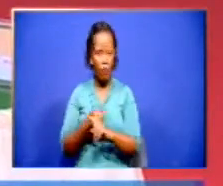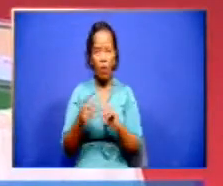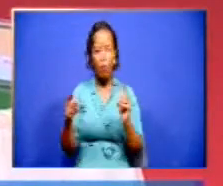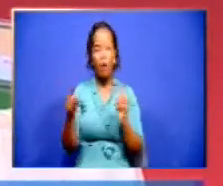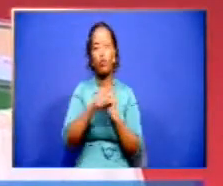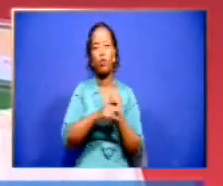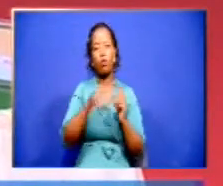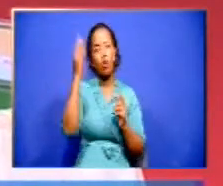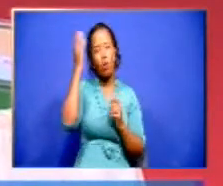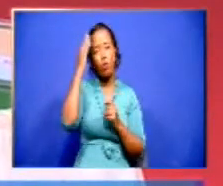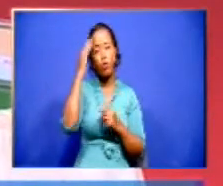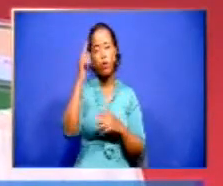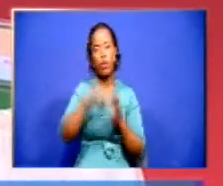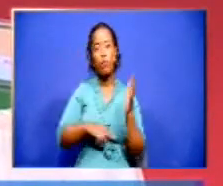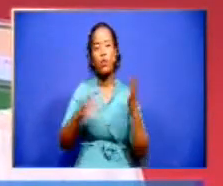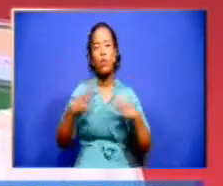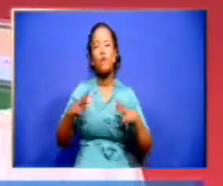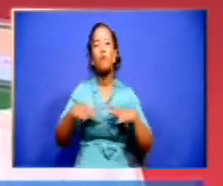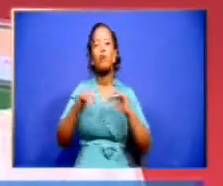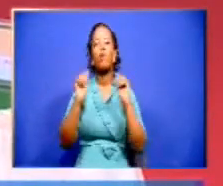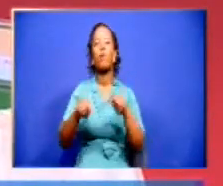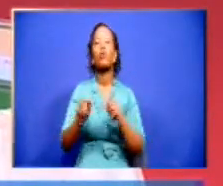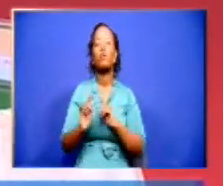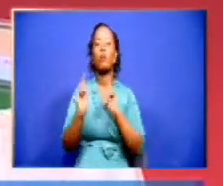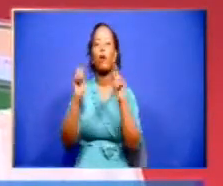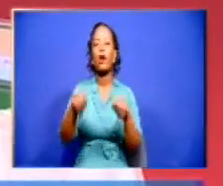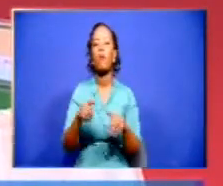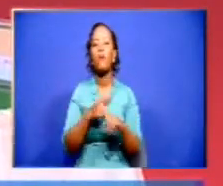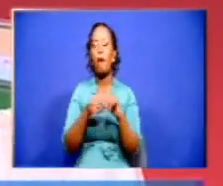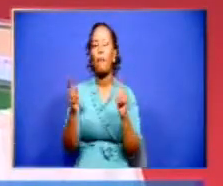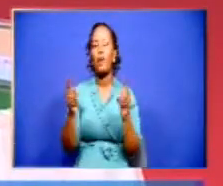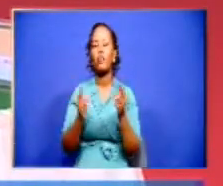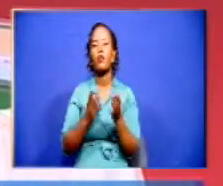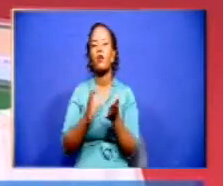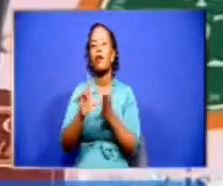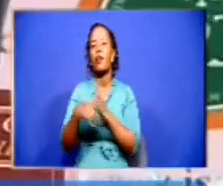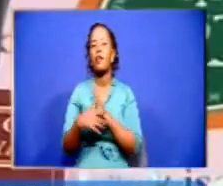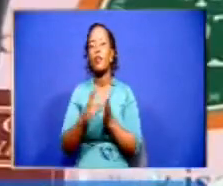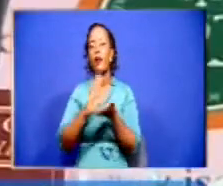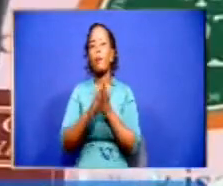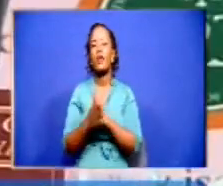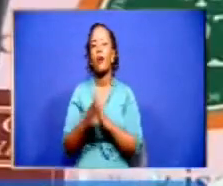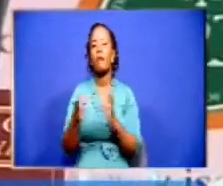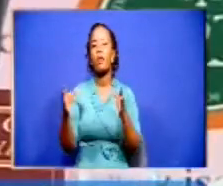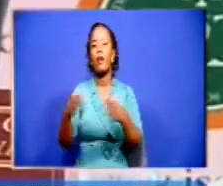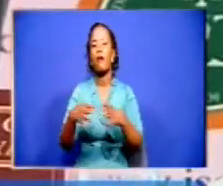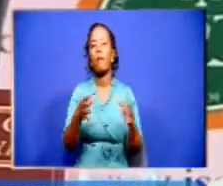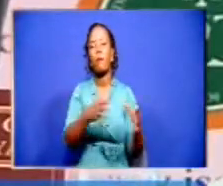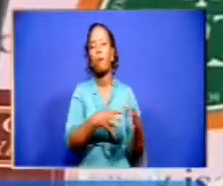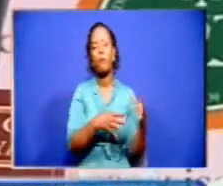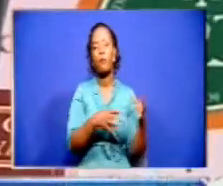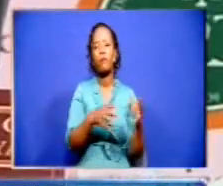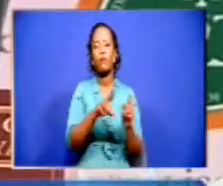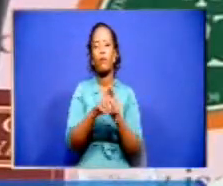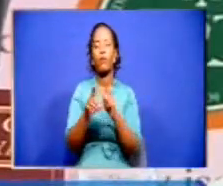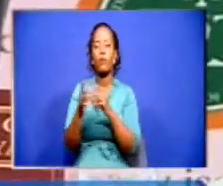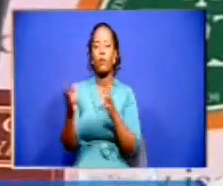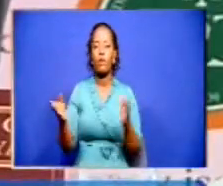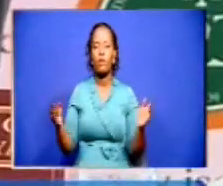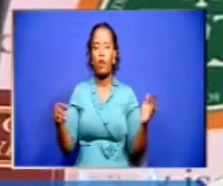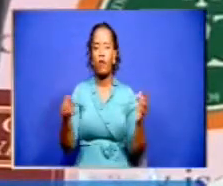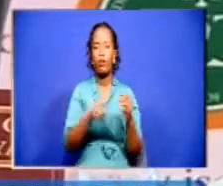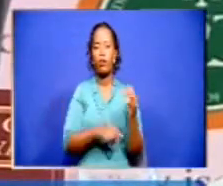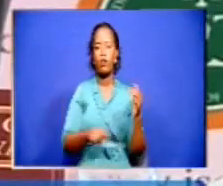people may come on that note, but in the course of time, they become even parties to the suit. So we may have to, in the